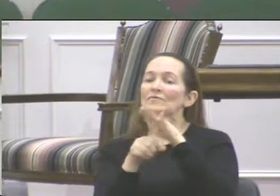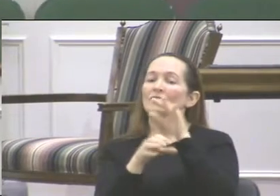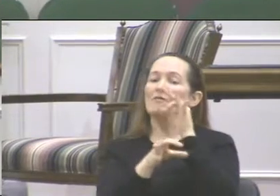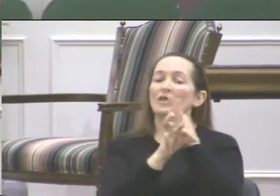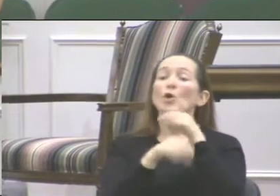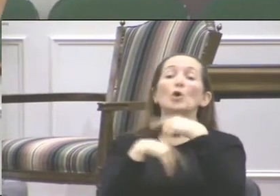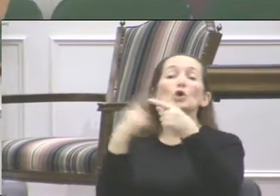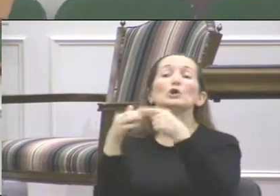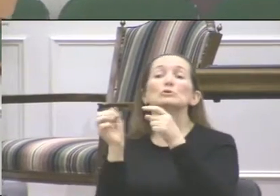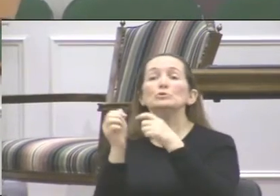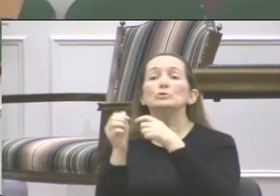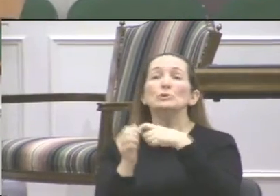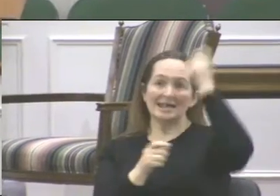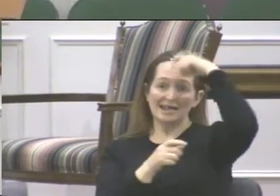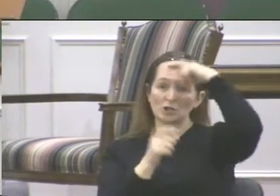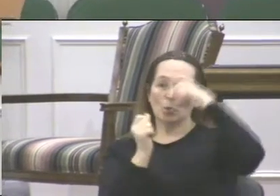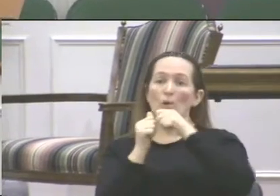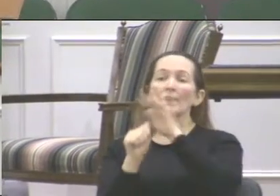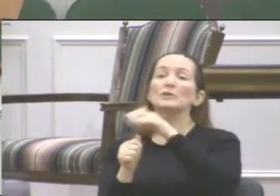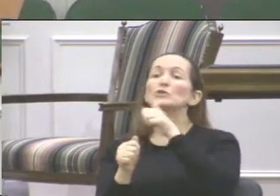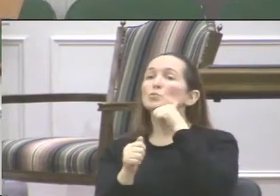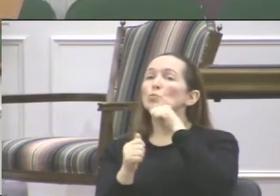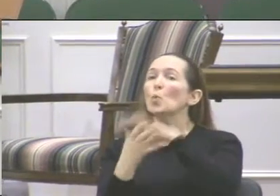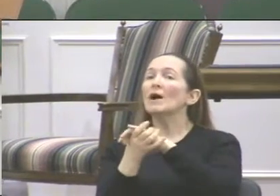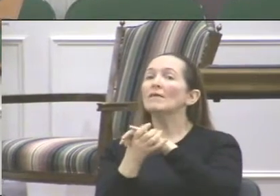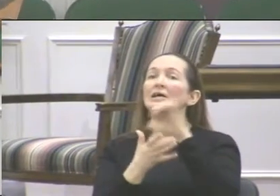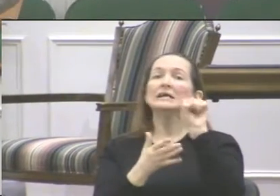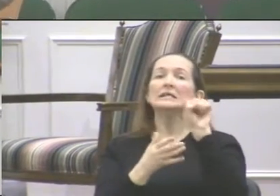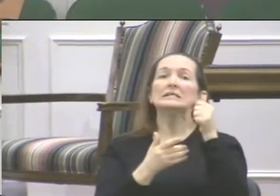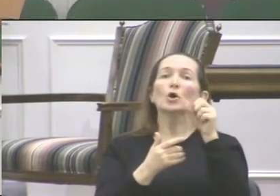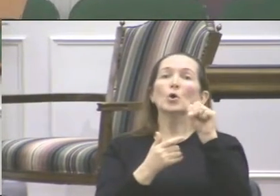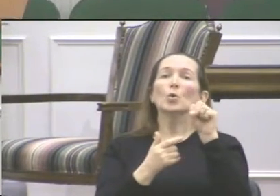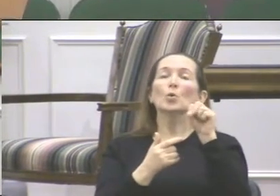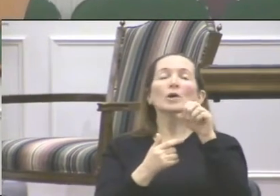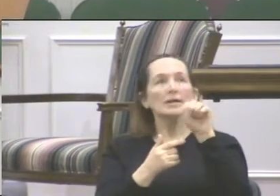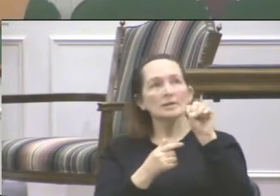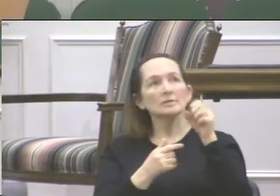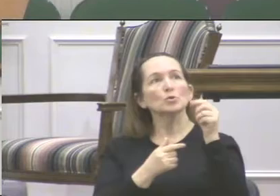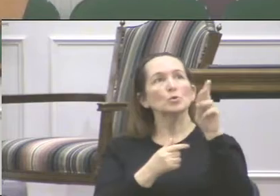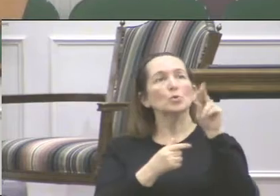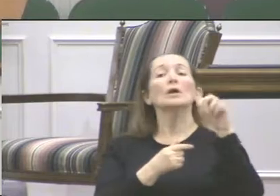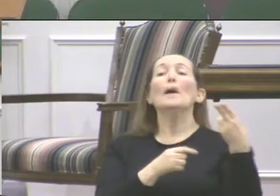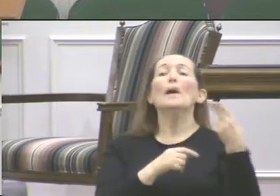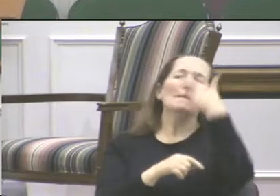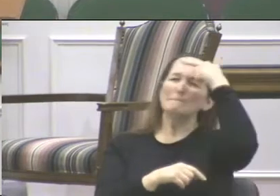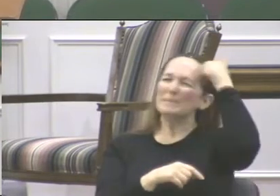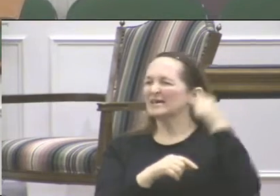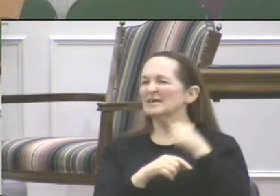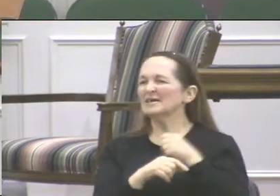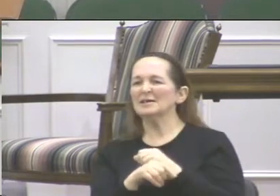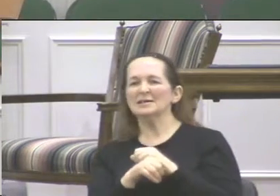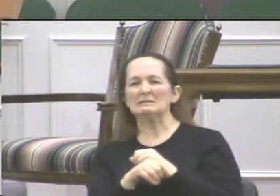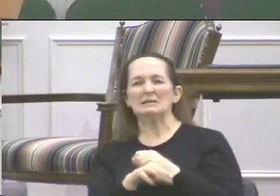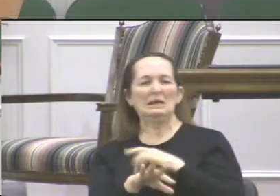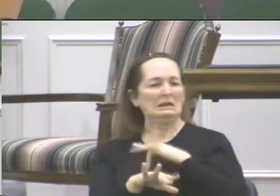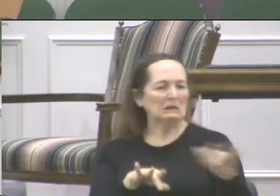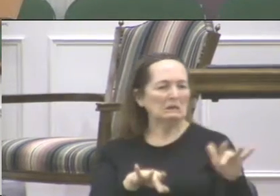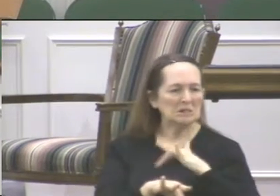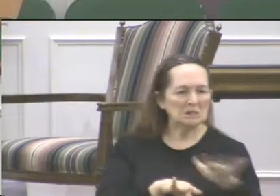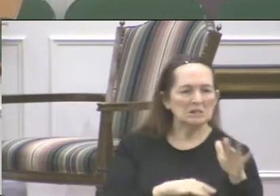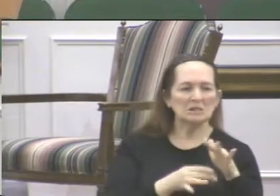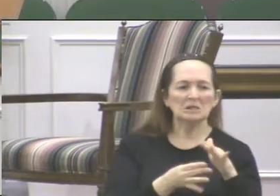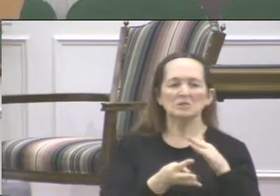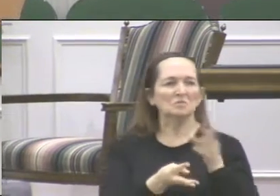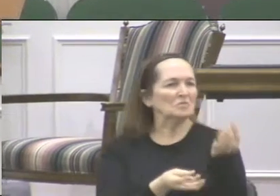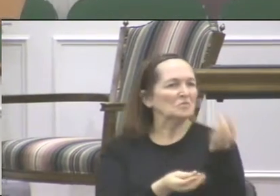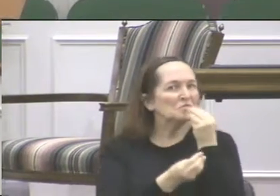Egypt with his wife Sarai because there's a bit of a famine going on in the land. So he goes down